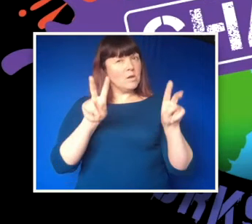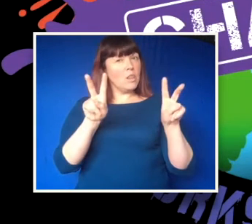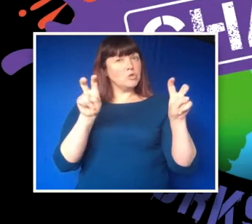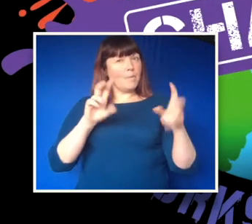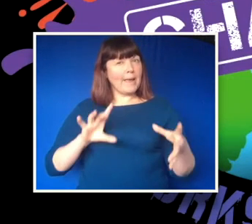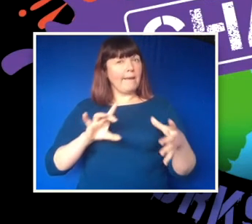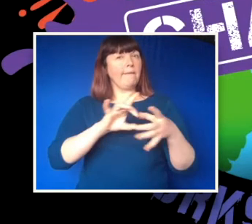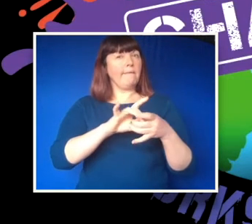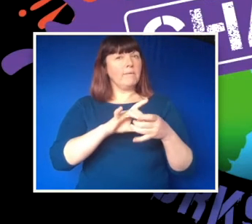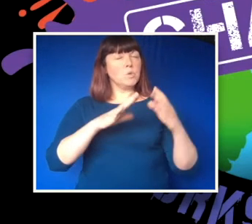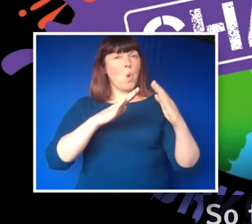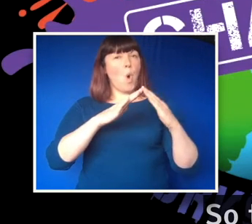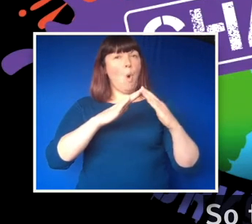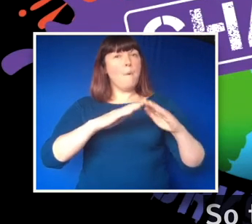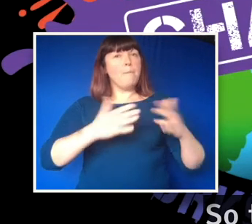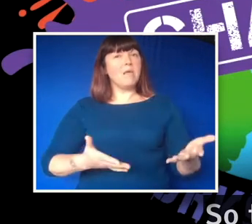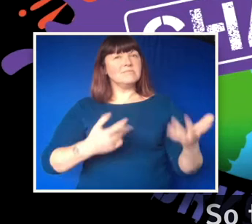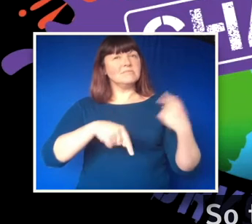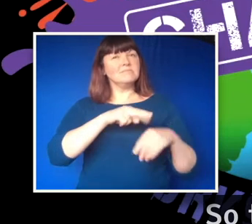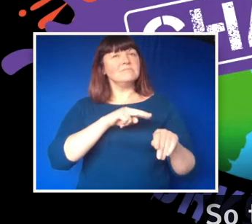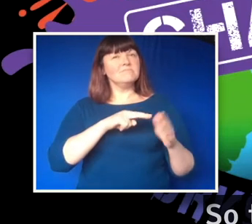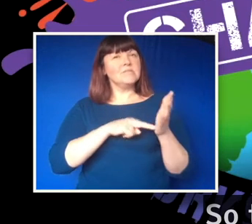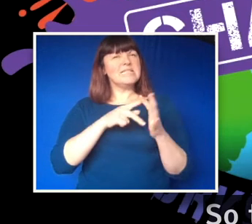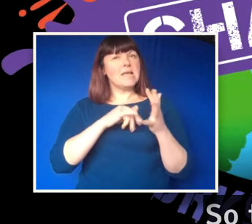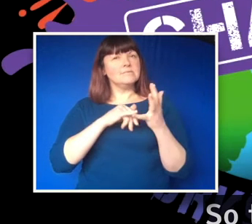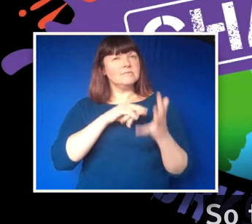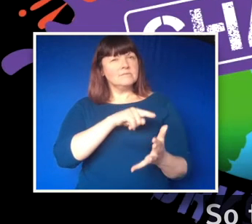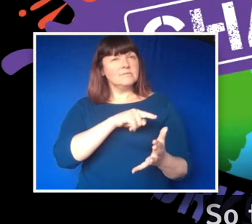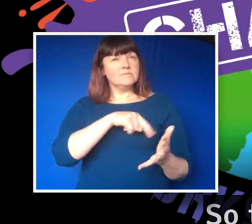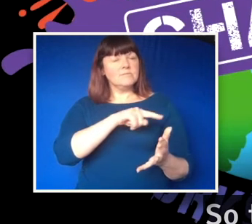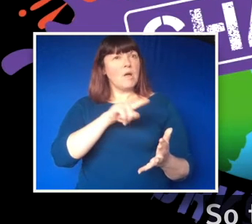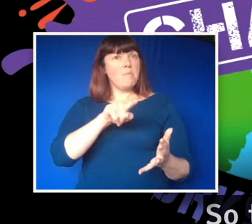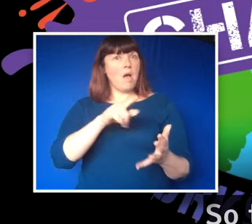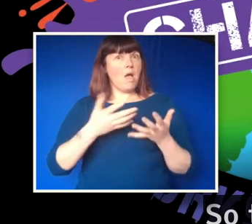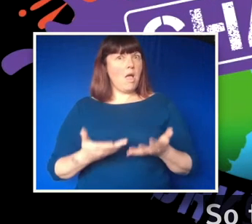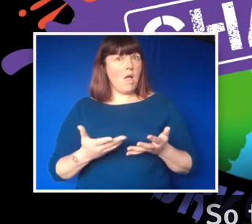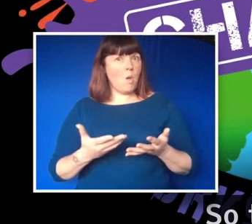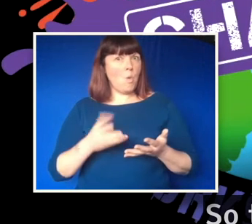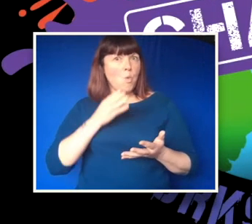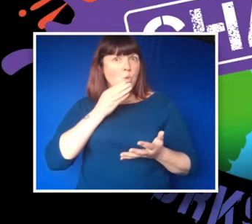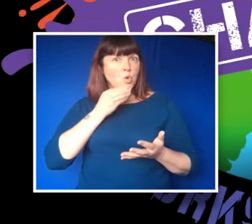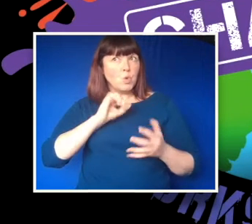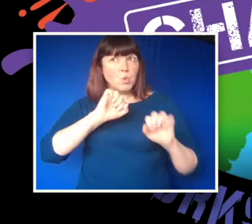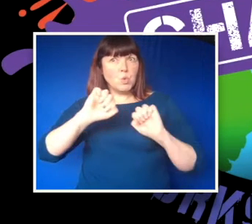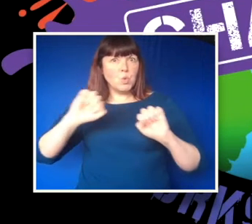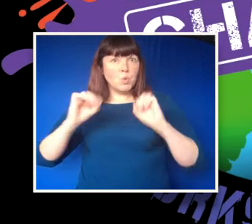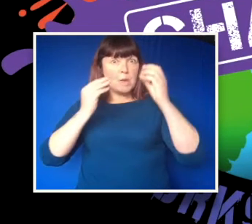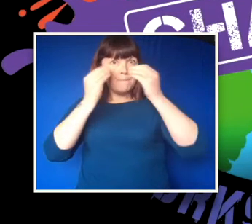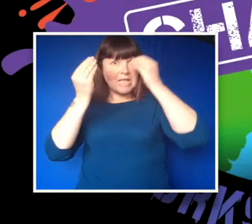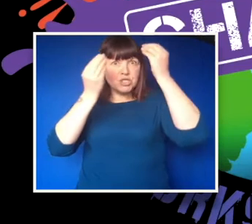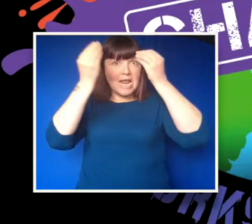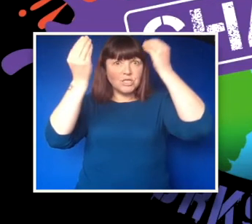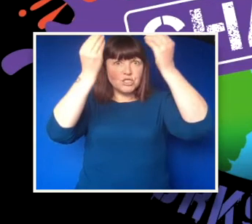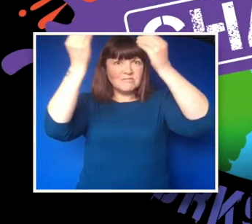on homelessness. So today we're actually going to be using our imaginations a bit. Sometimes as we get